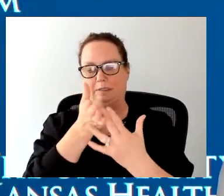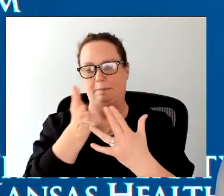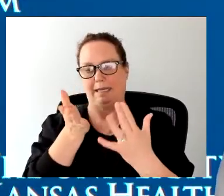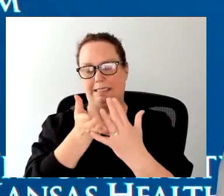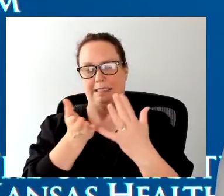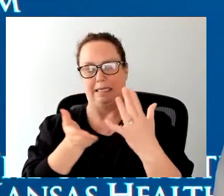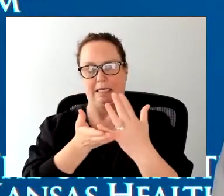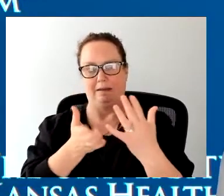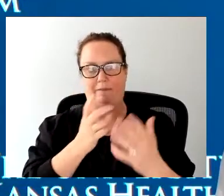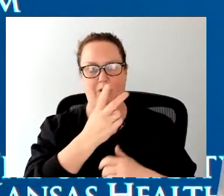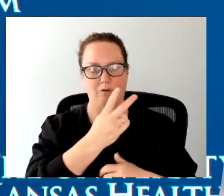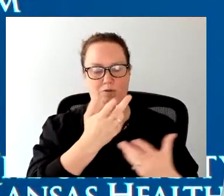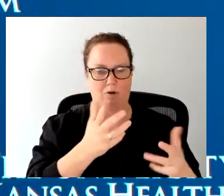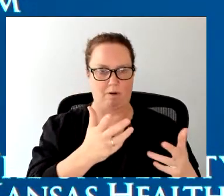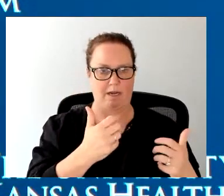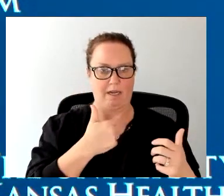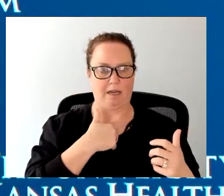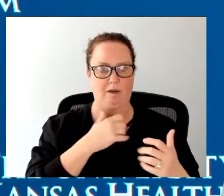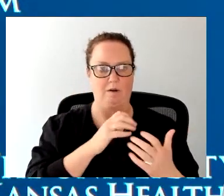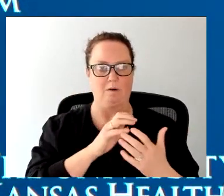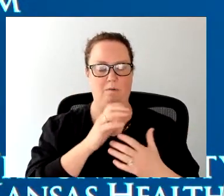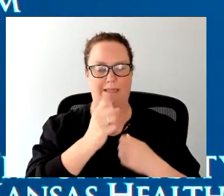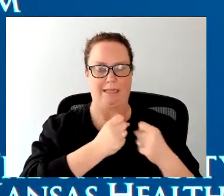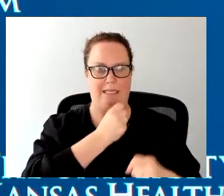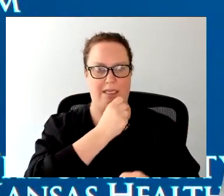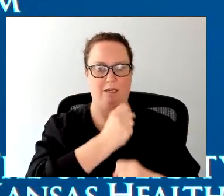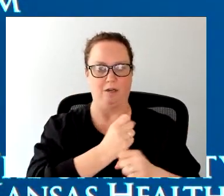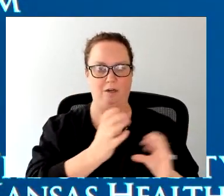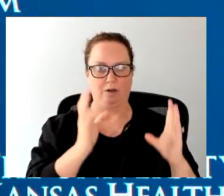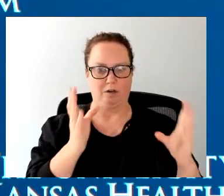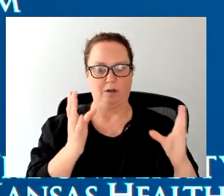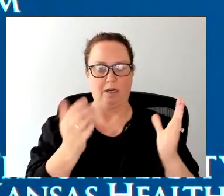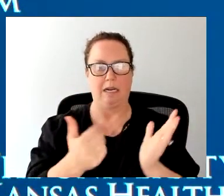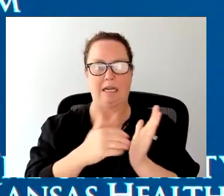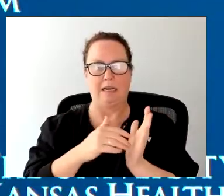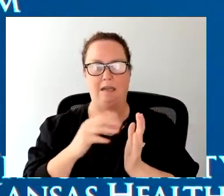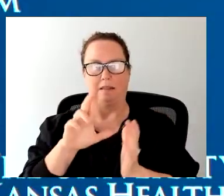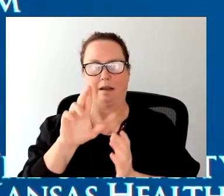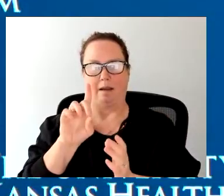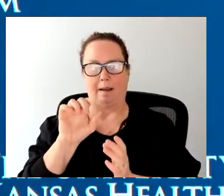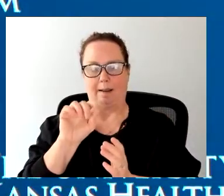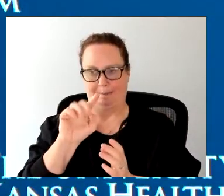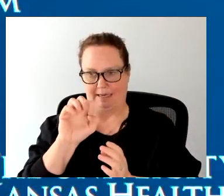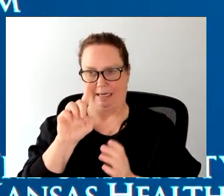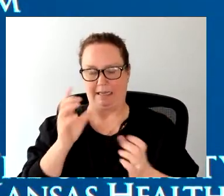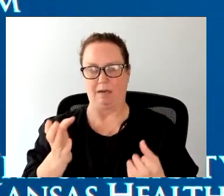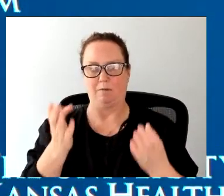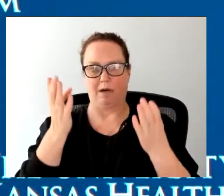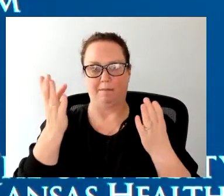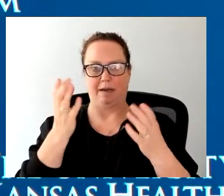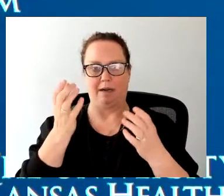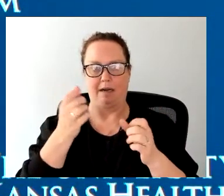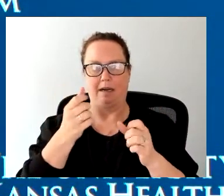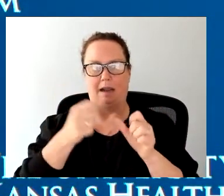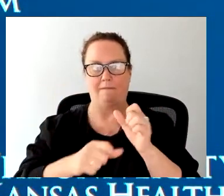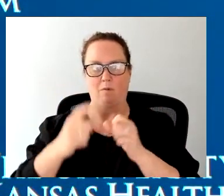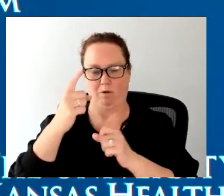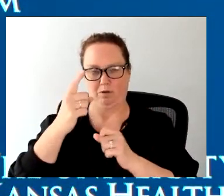received 2 already within the calendar year. Again, for the updated, they did recommend that everybody should get one,